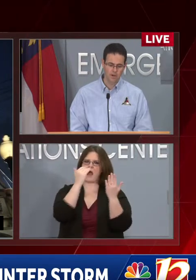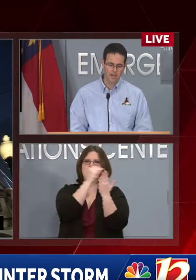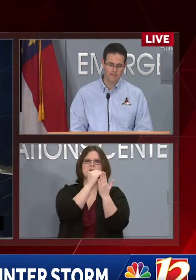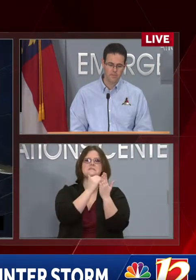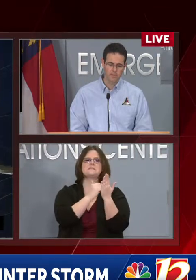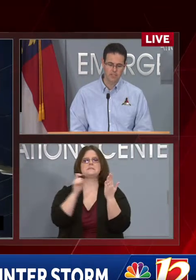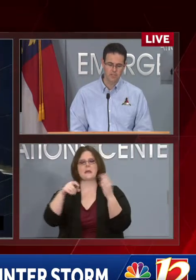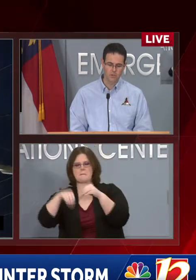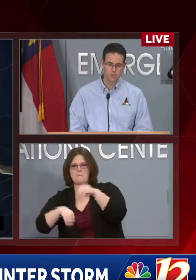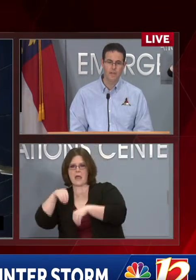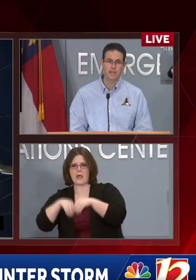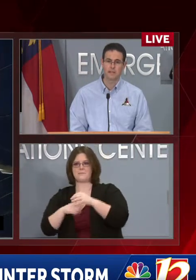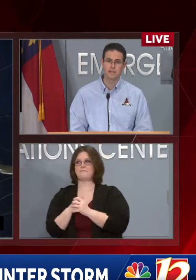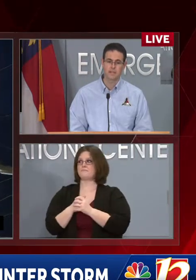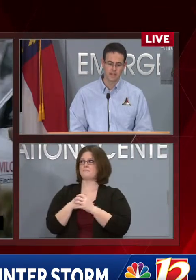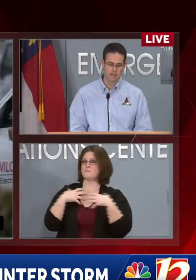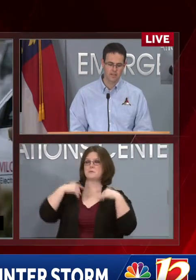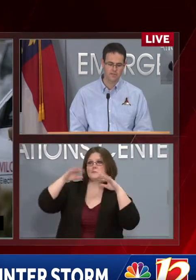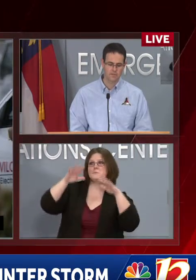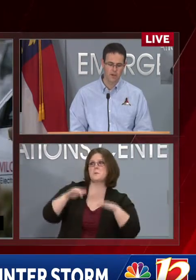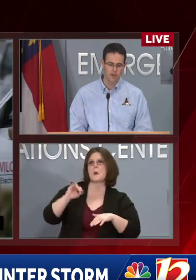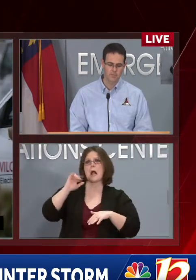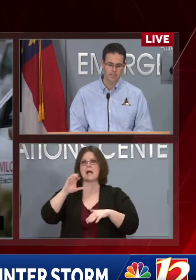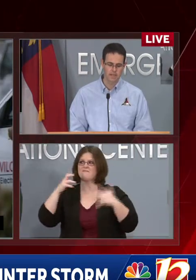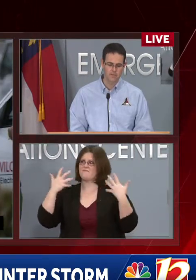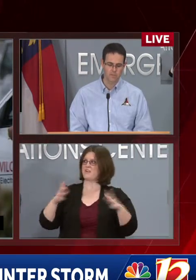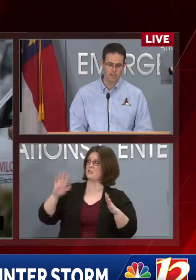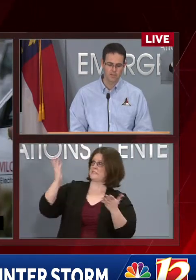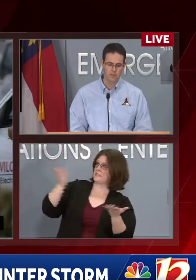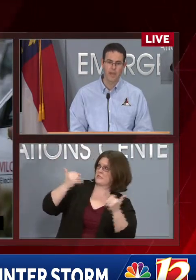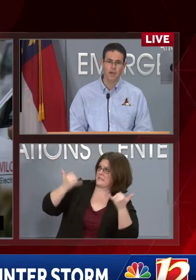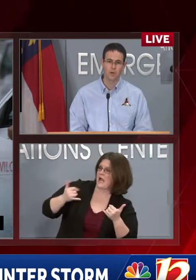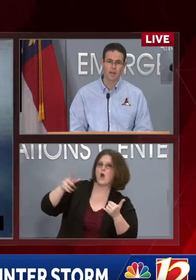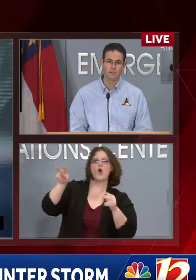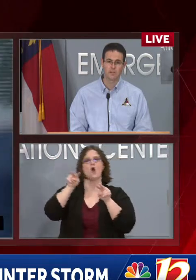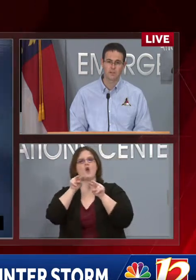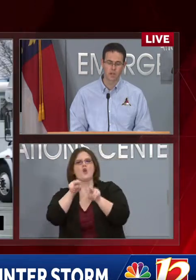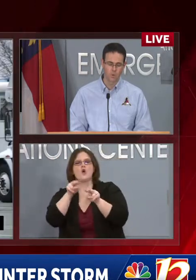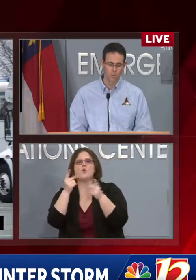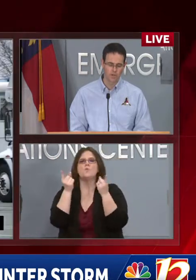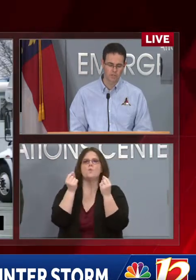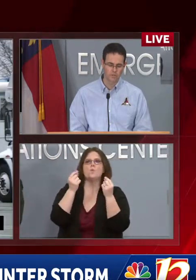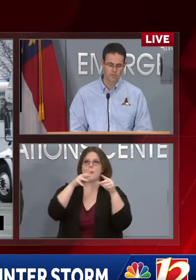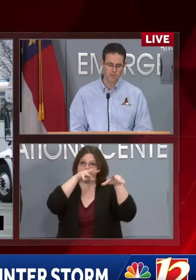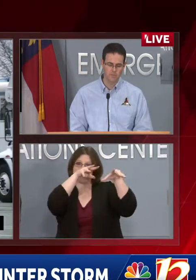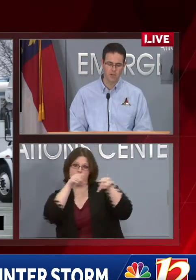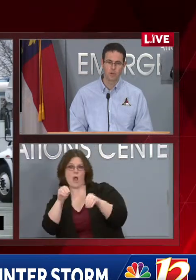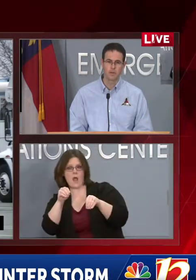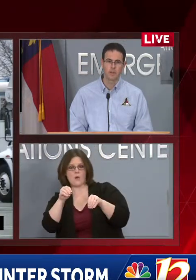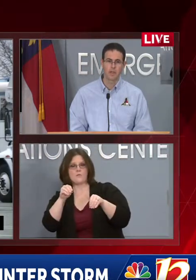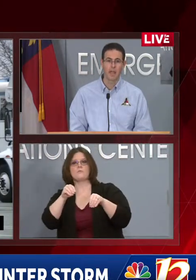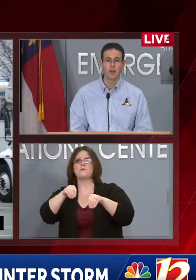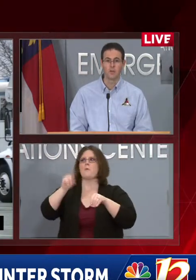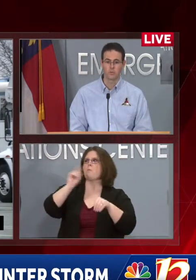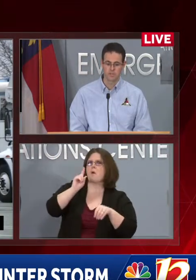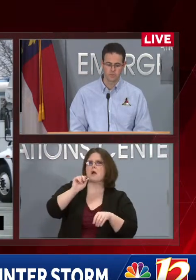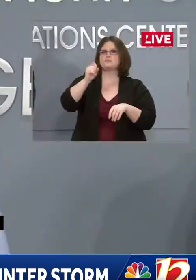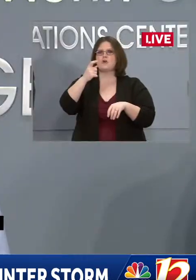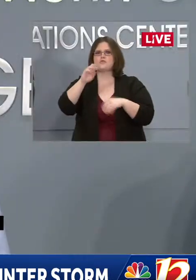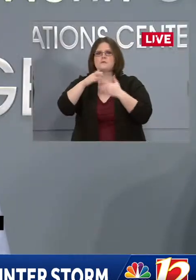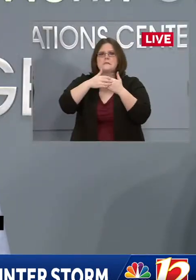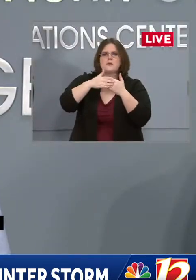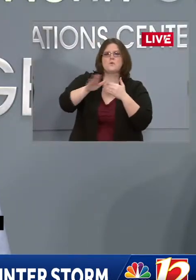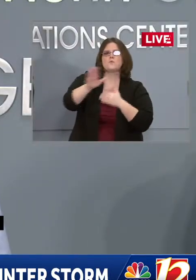the storm arrives, please go to ReadyNC.gov on up-to-date information on power outages, where shelters may be open, and other